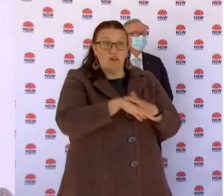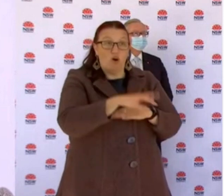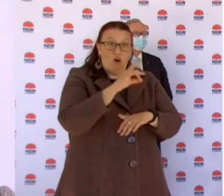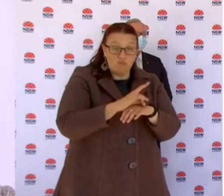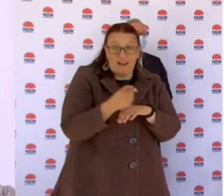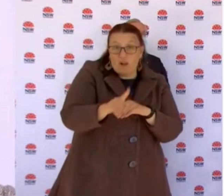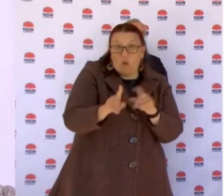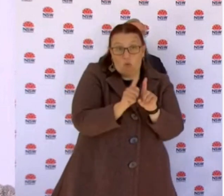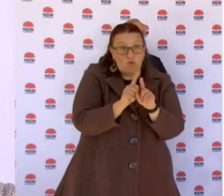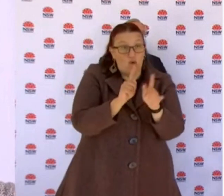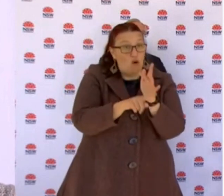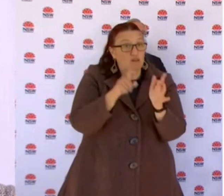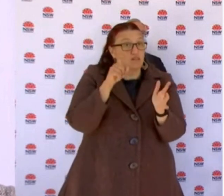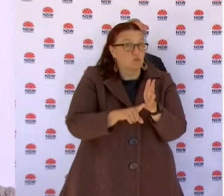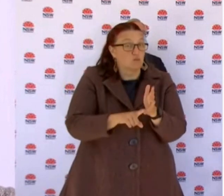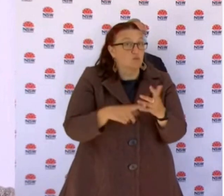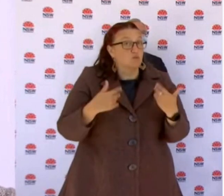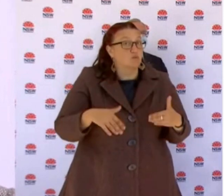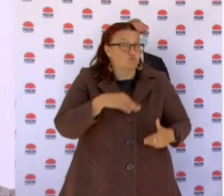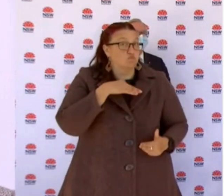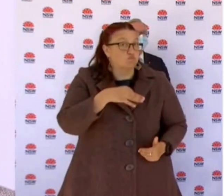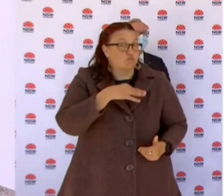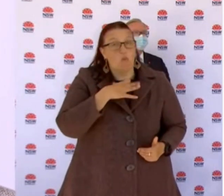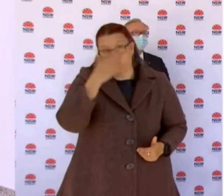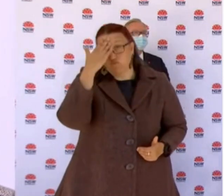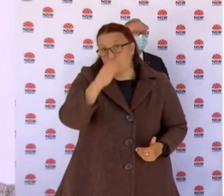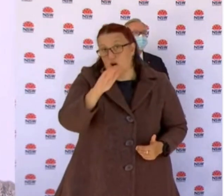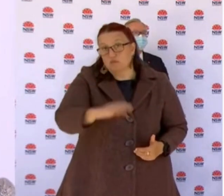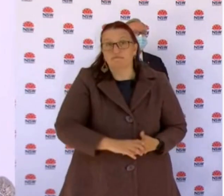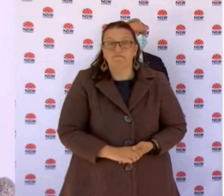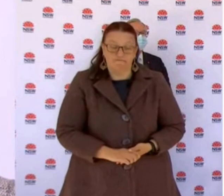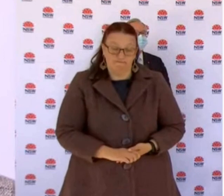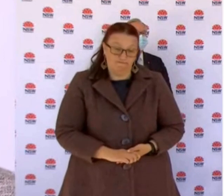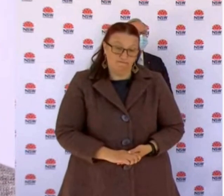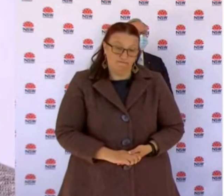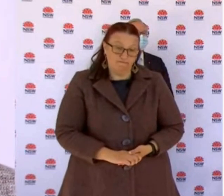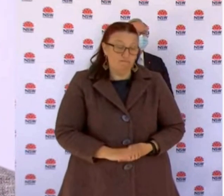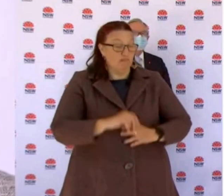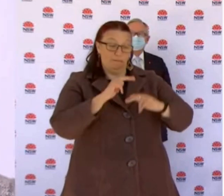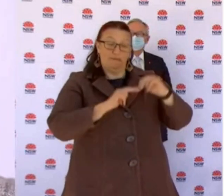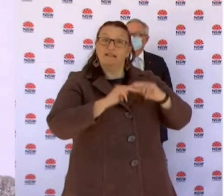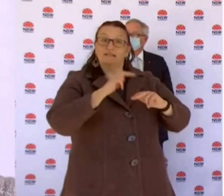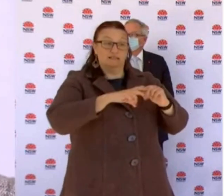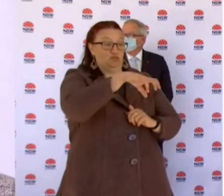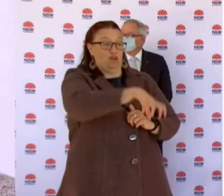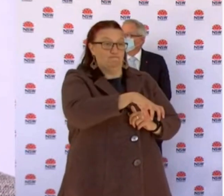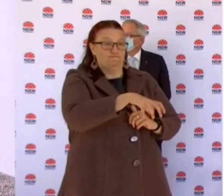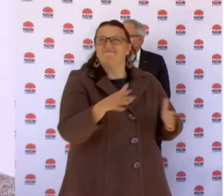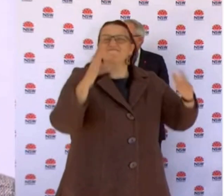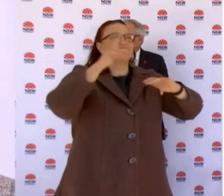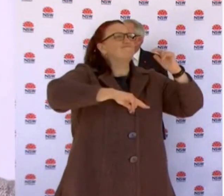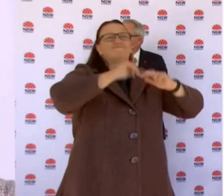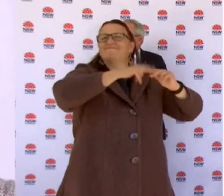period of time. In terms of construction sites, we're alerting people to the fact that there was some confirmed cases